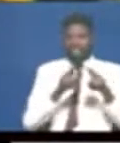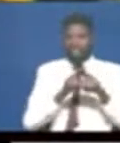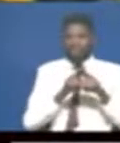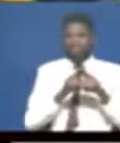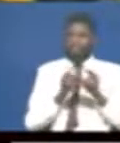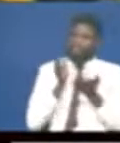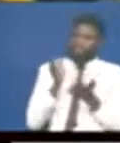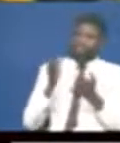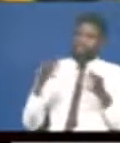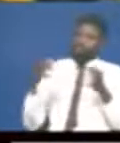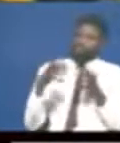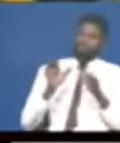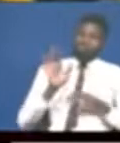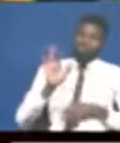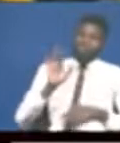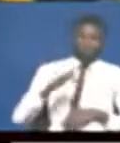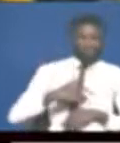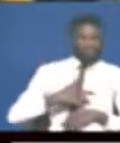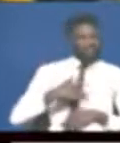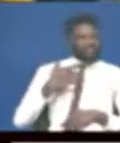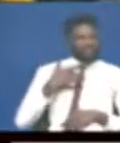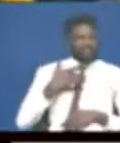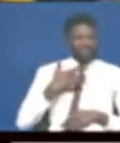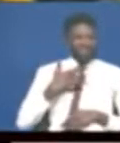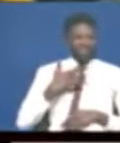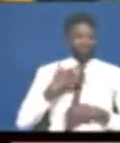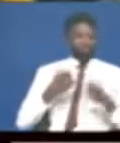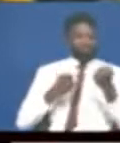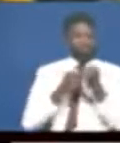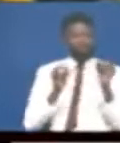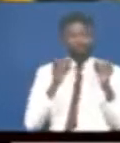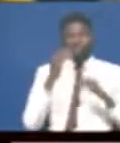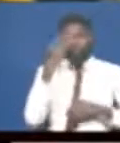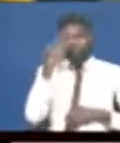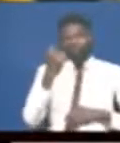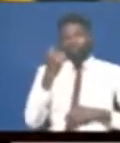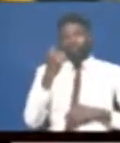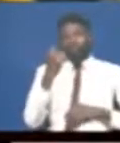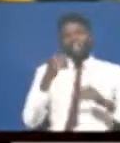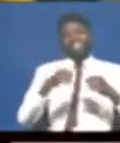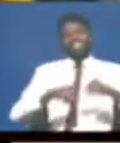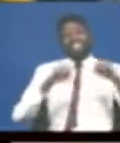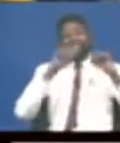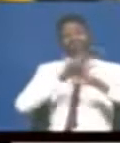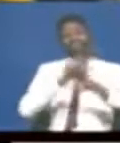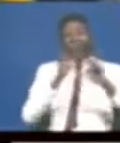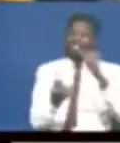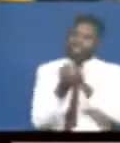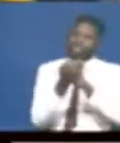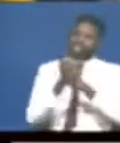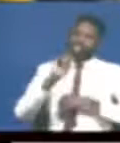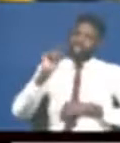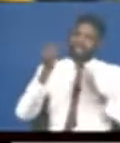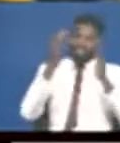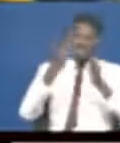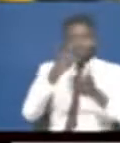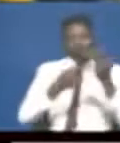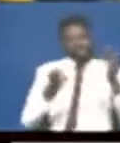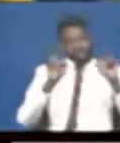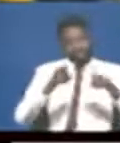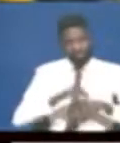why didn't the chairman tell Kenyans exactly what happened? That we conducted this